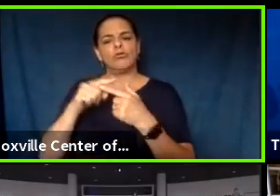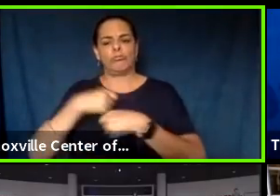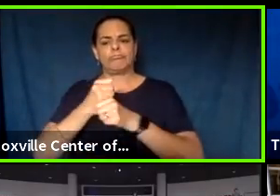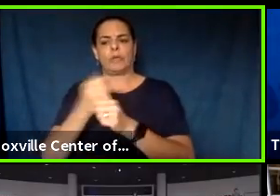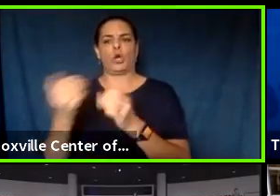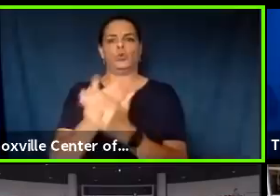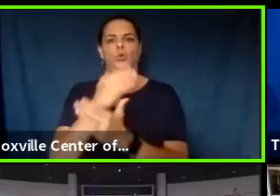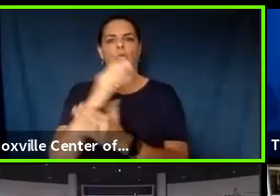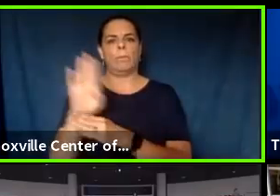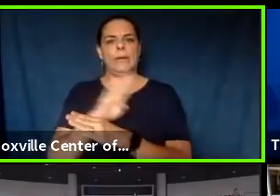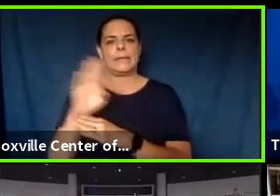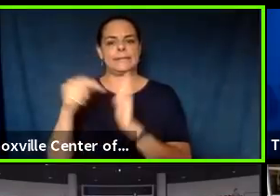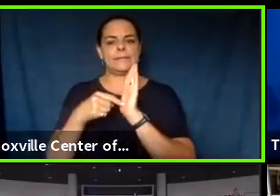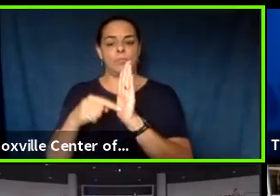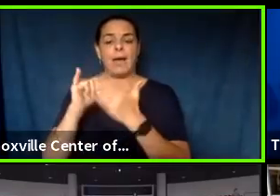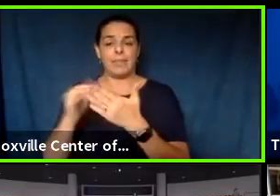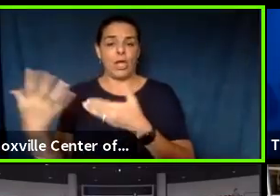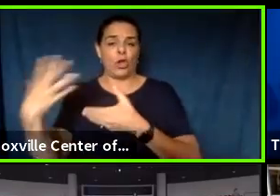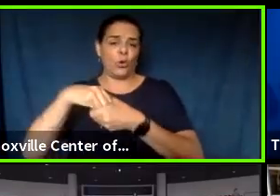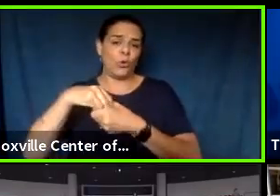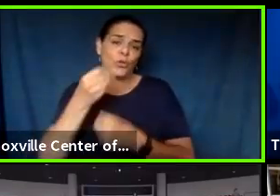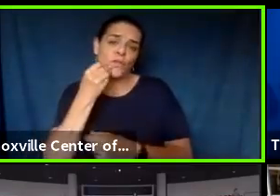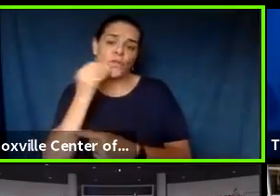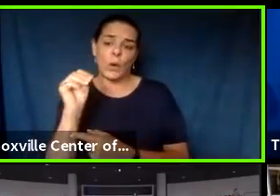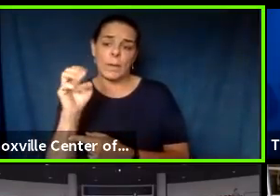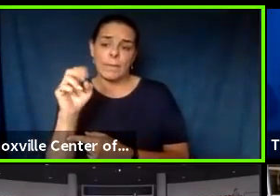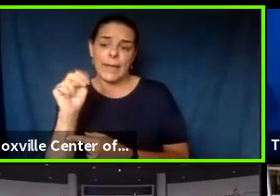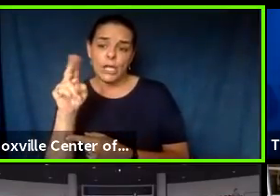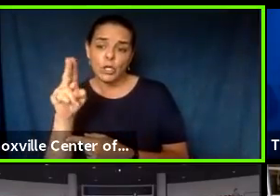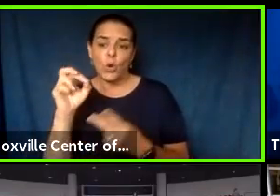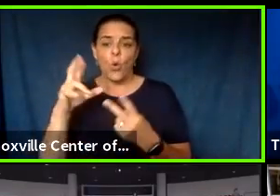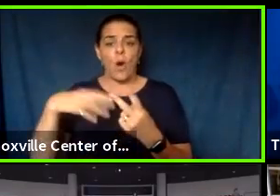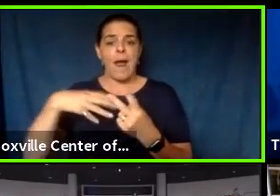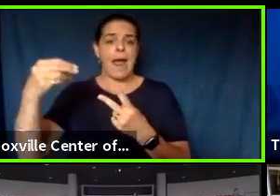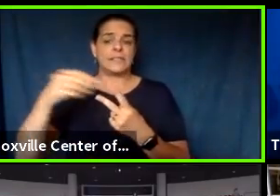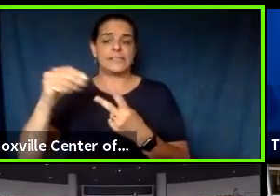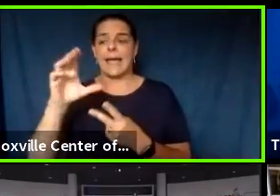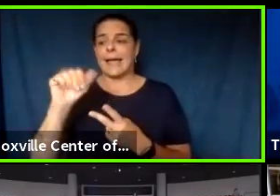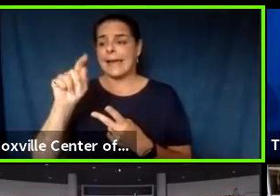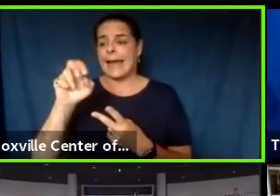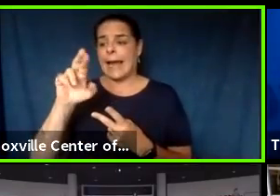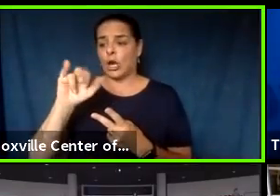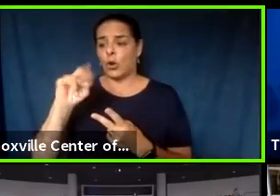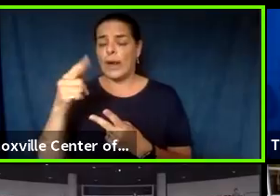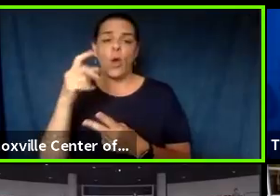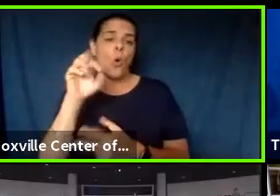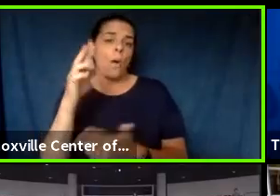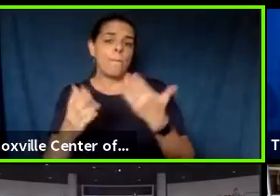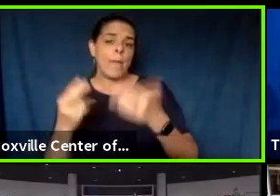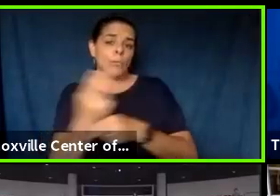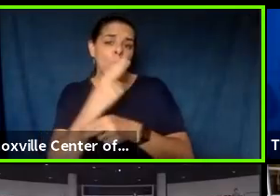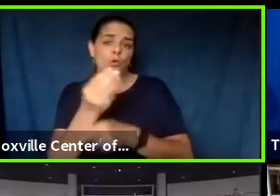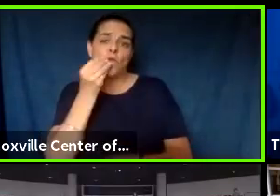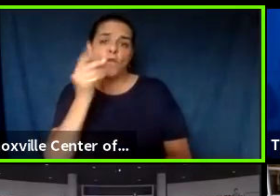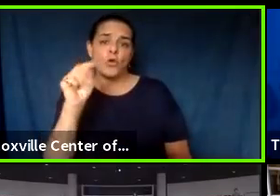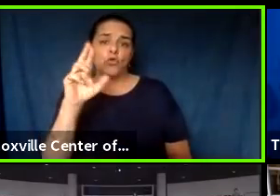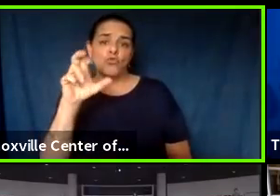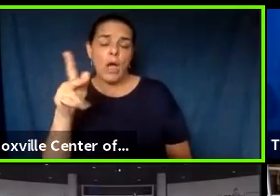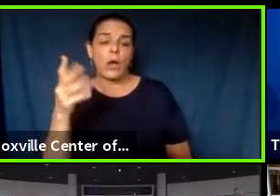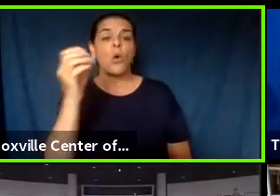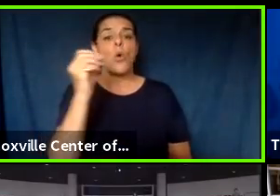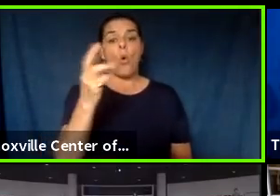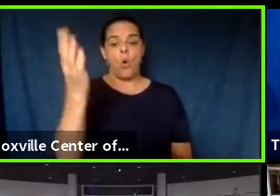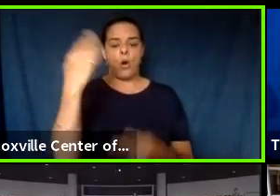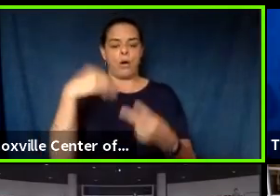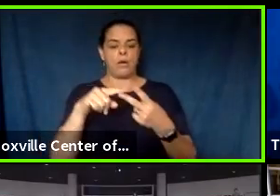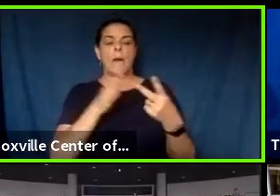business model that includes a food menu, outside catering, or utilizes a food truck. Or plan B,